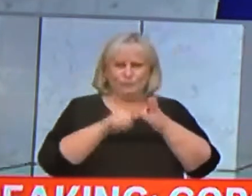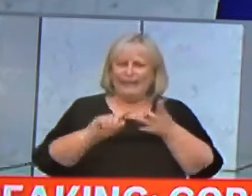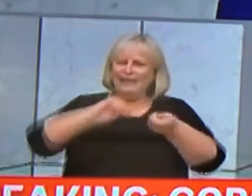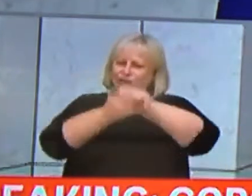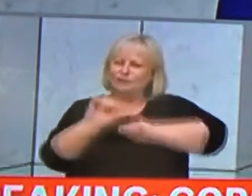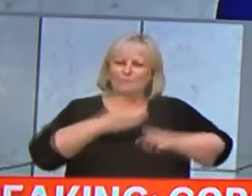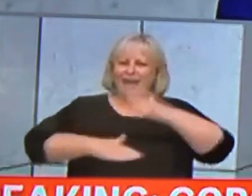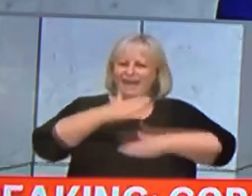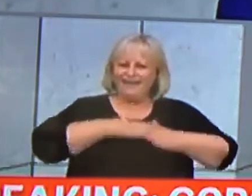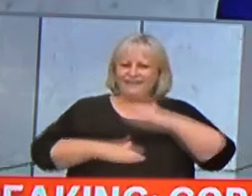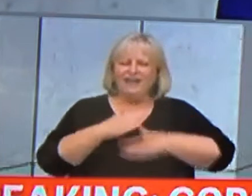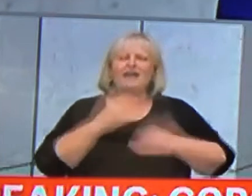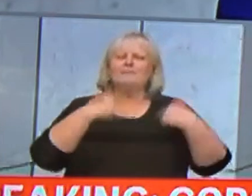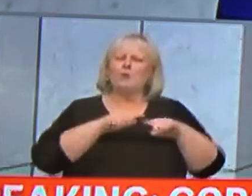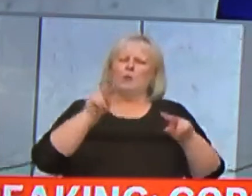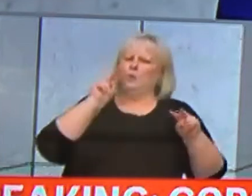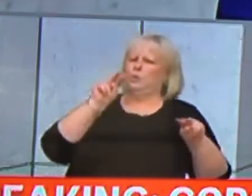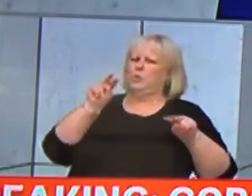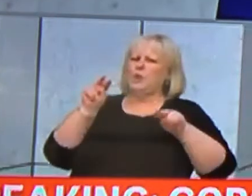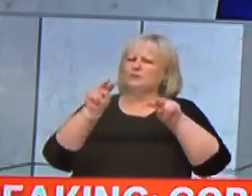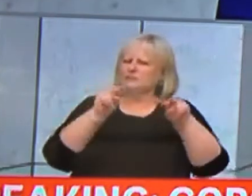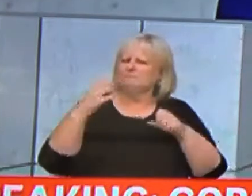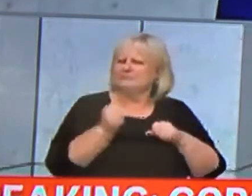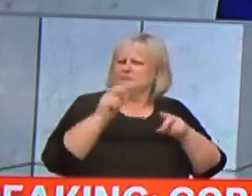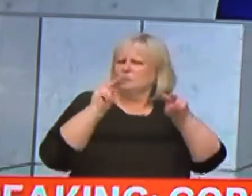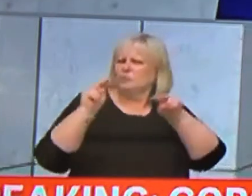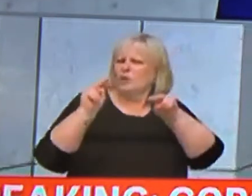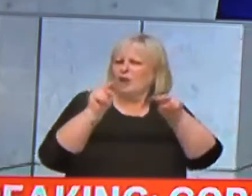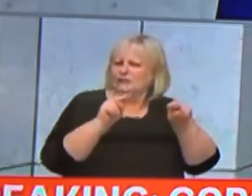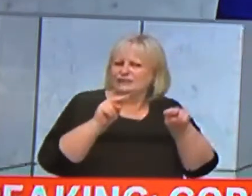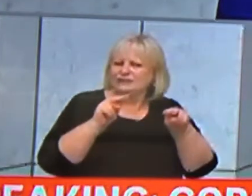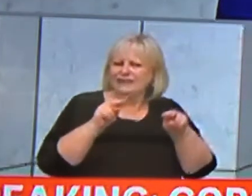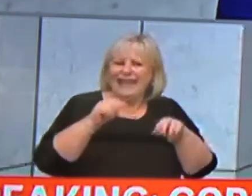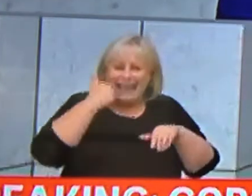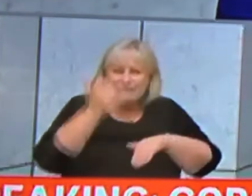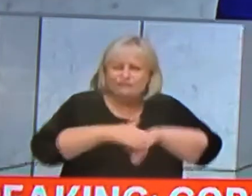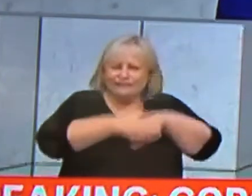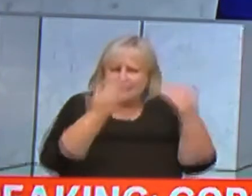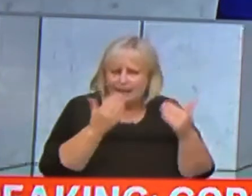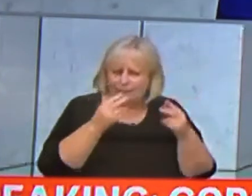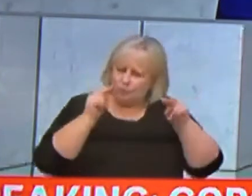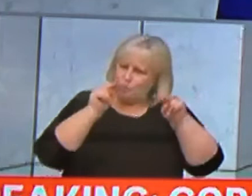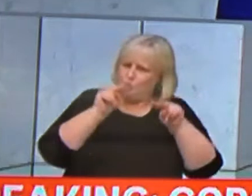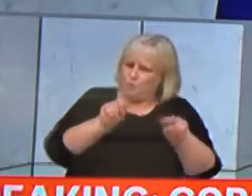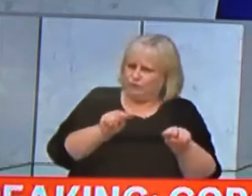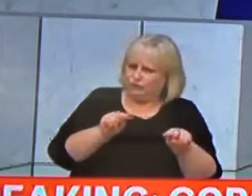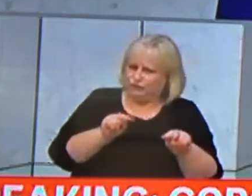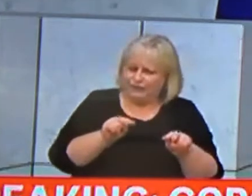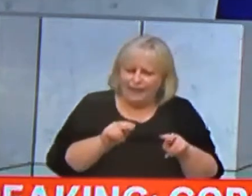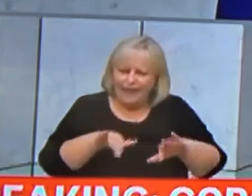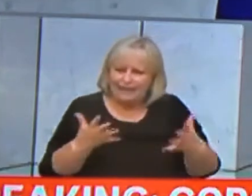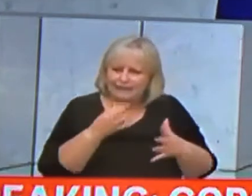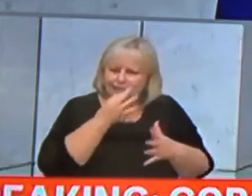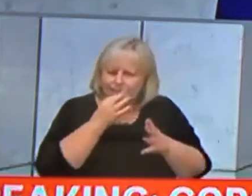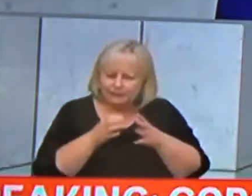we are watching really closely, and very, very daily attention is being paid to any growth